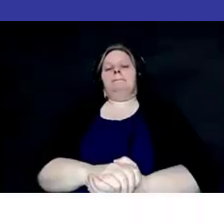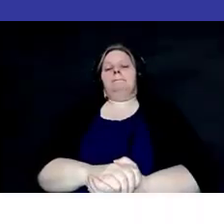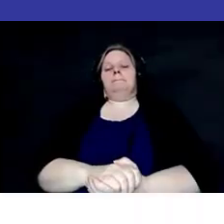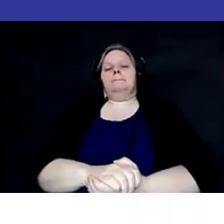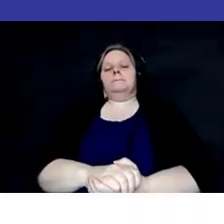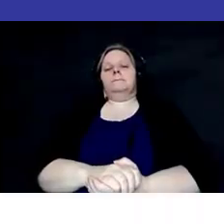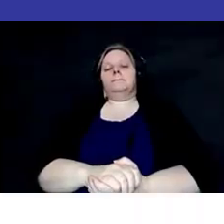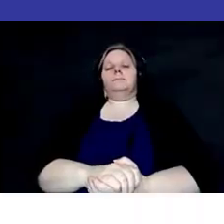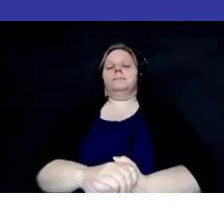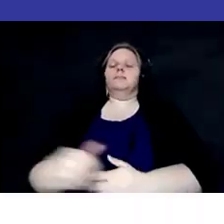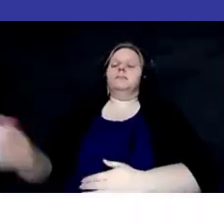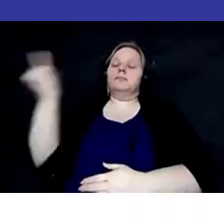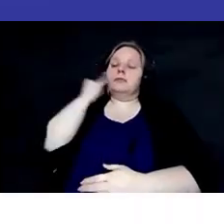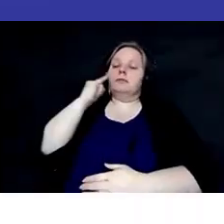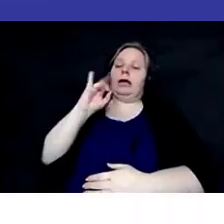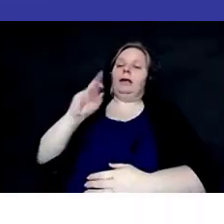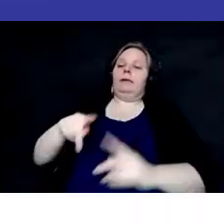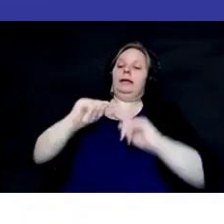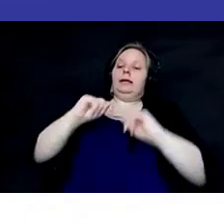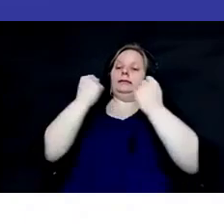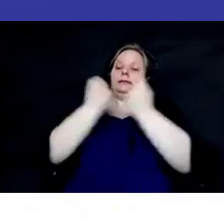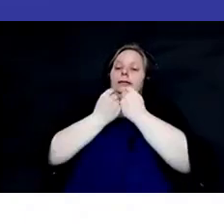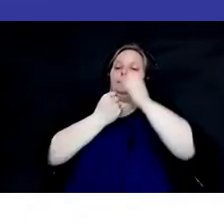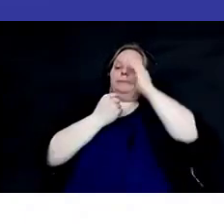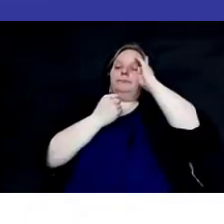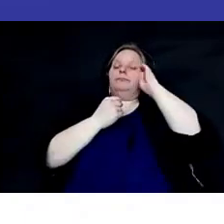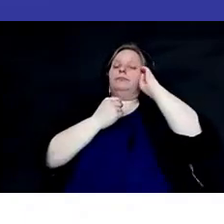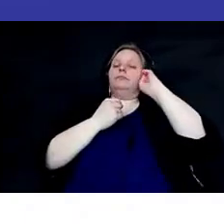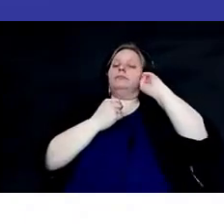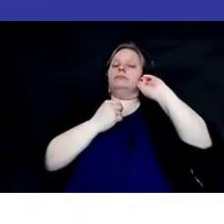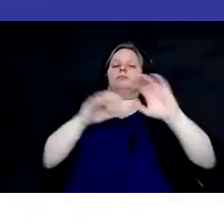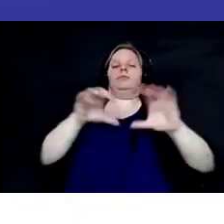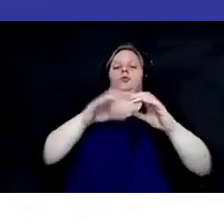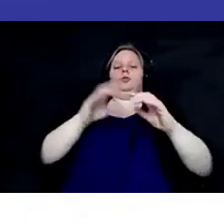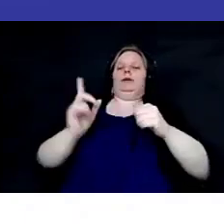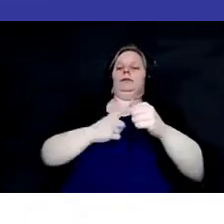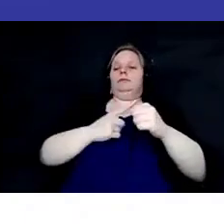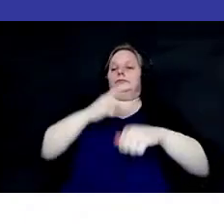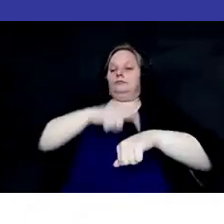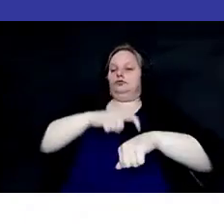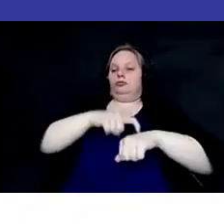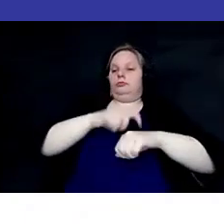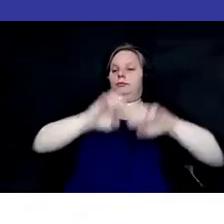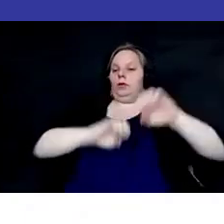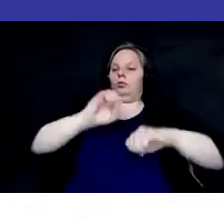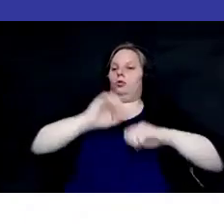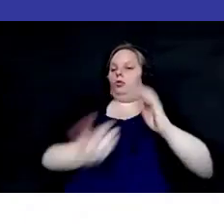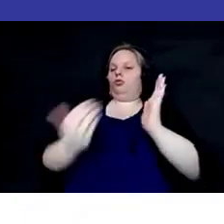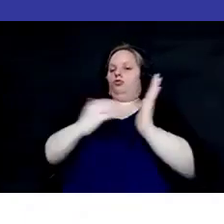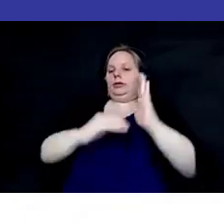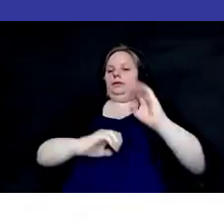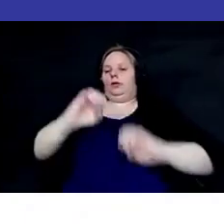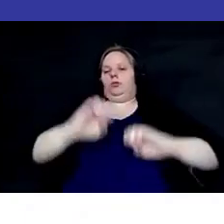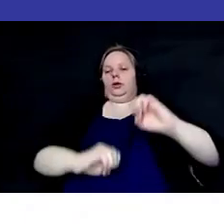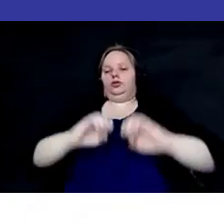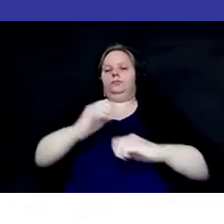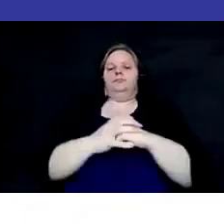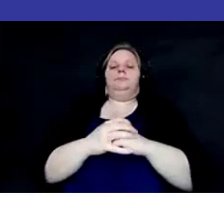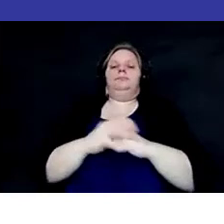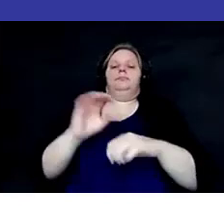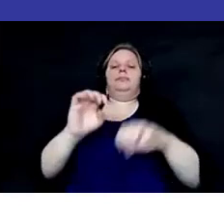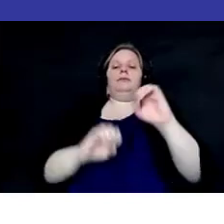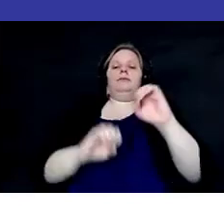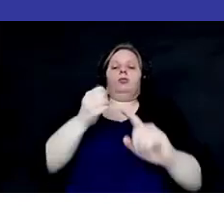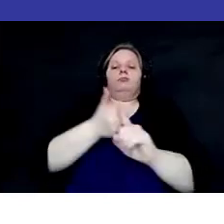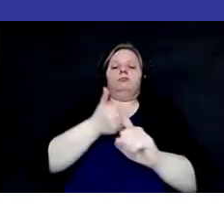Whether the IEP team is conducting an initial evaluation or a reevaluation, the evaluation